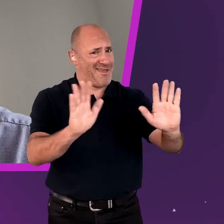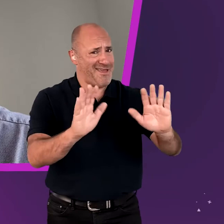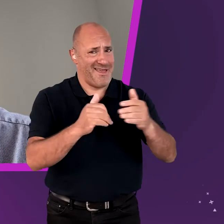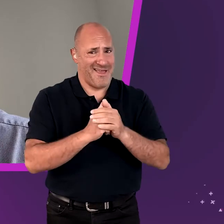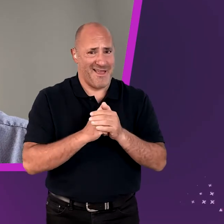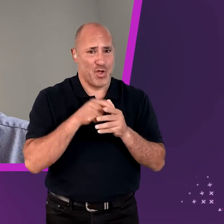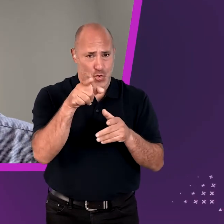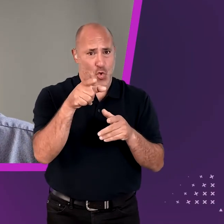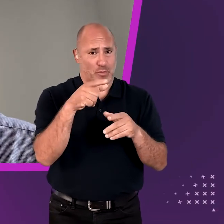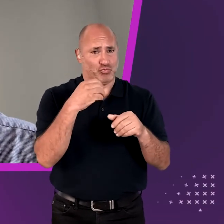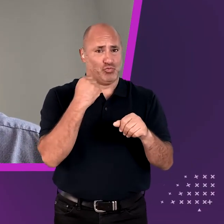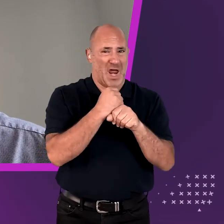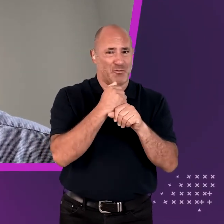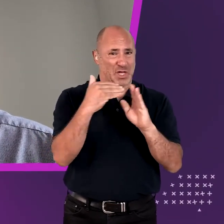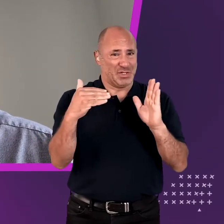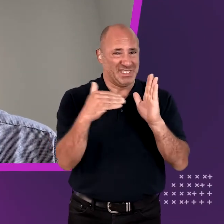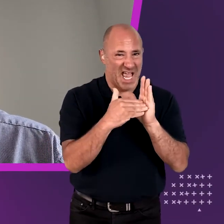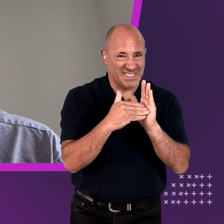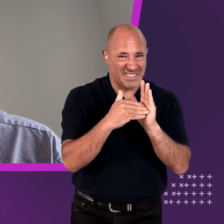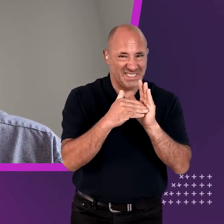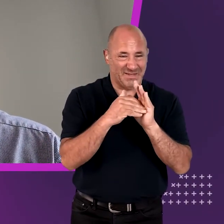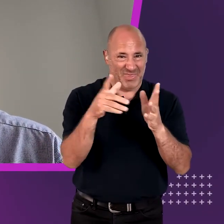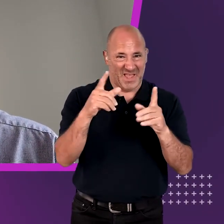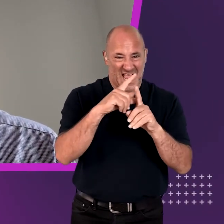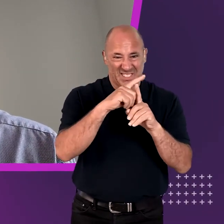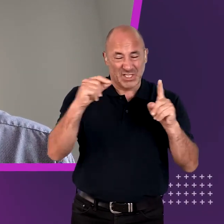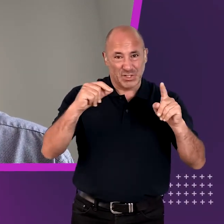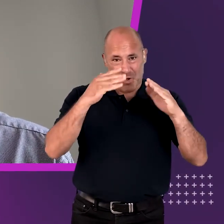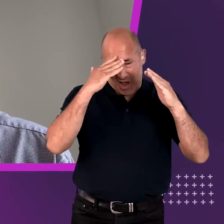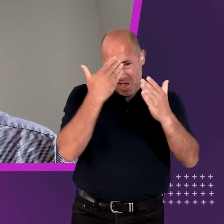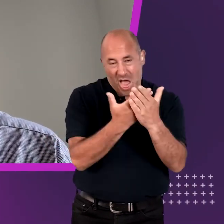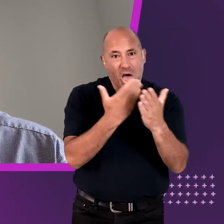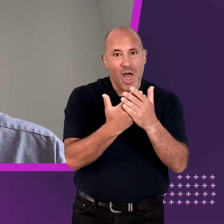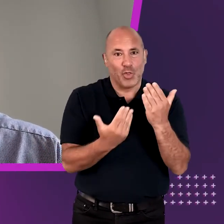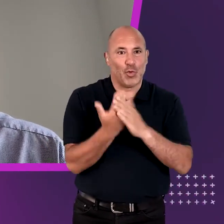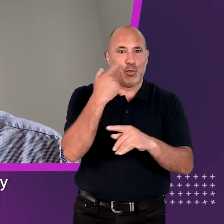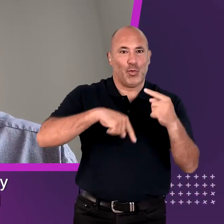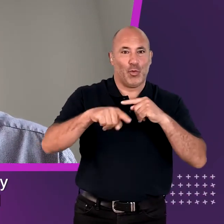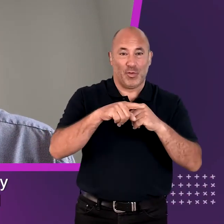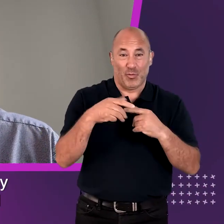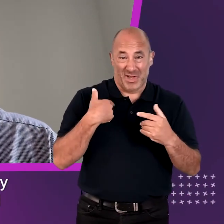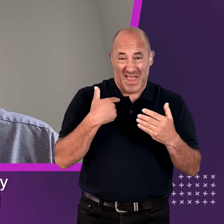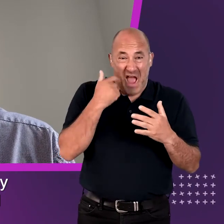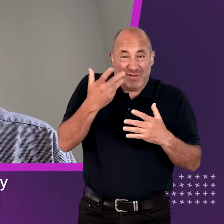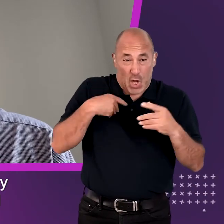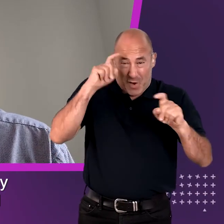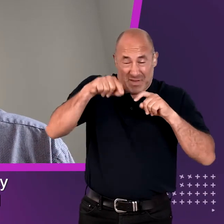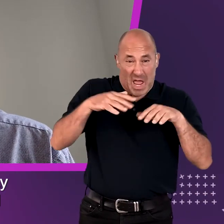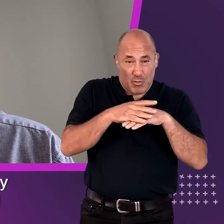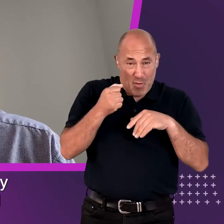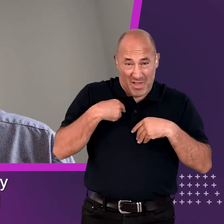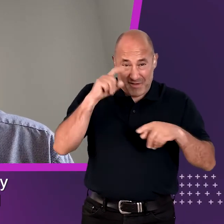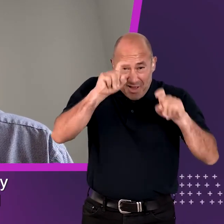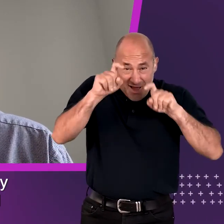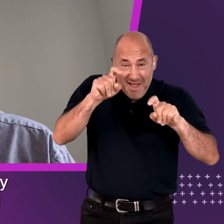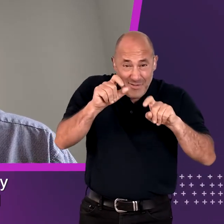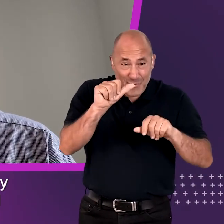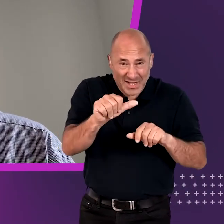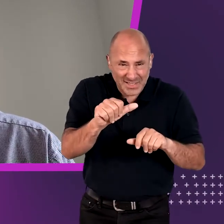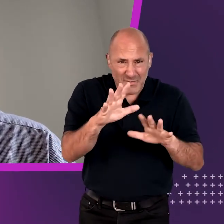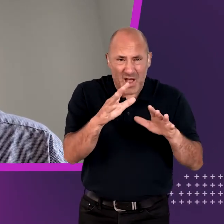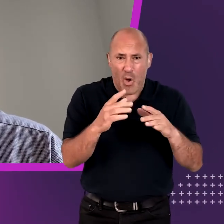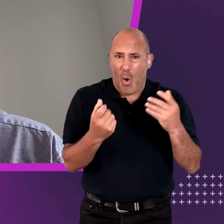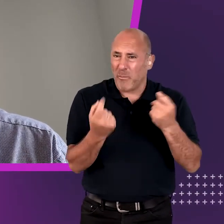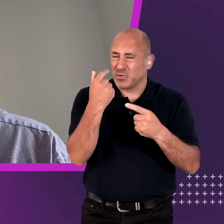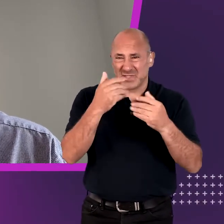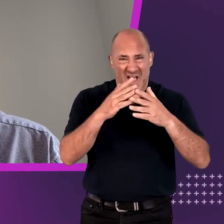Definitely not left to the grown-ups, Patsy. Your Generation Z, the digital natives. You know, we're innovating day to day in Network Rail, so as I